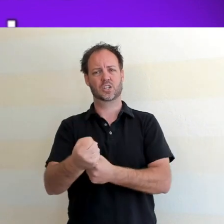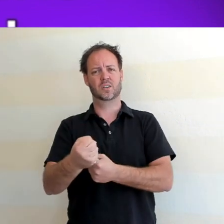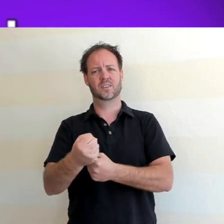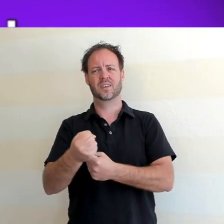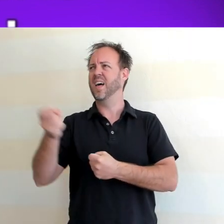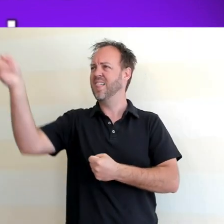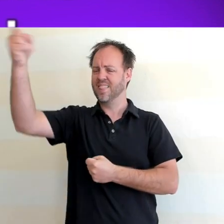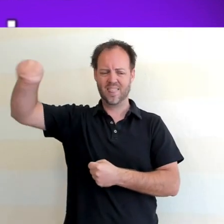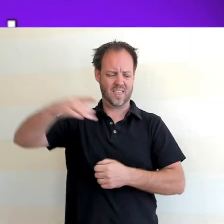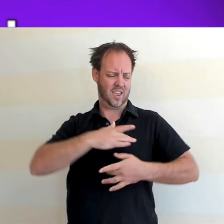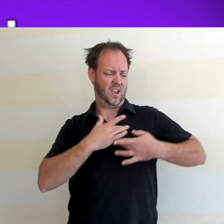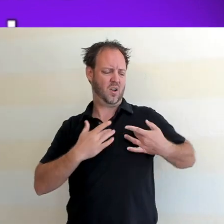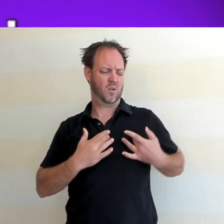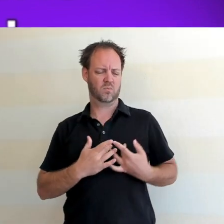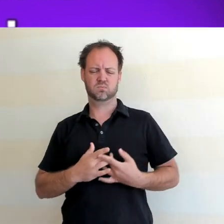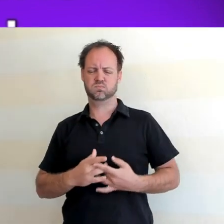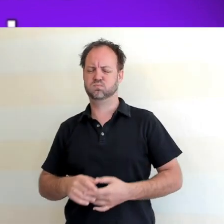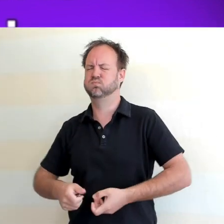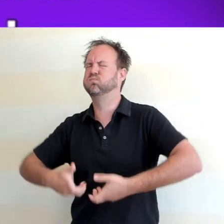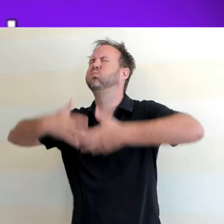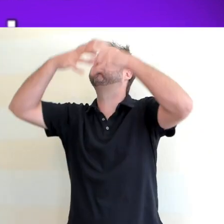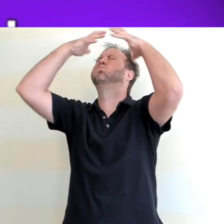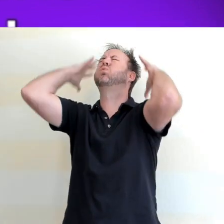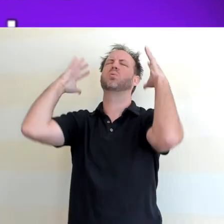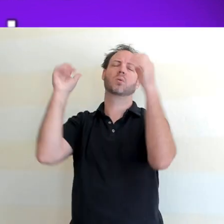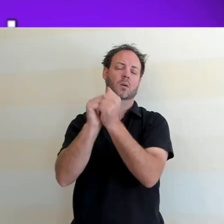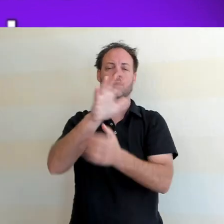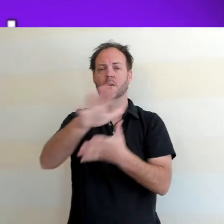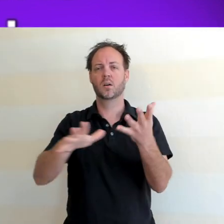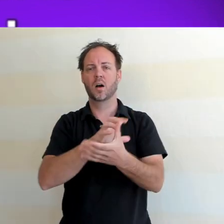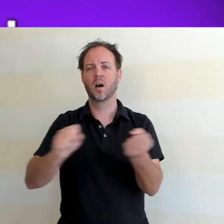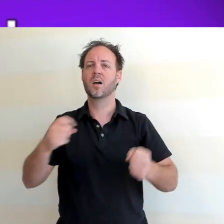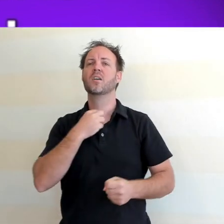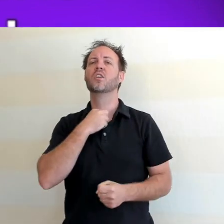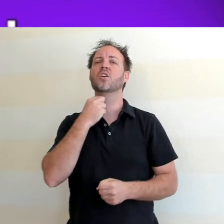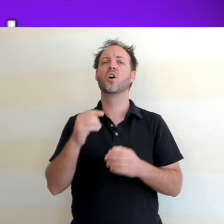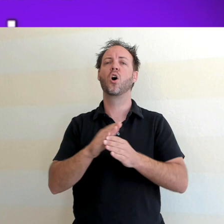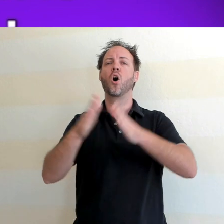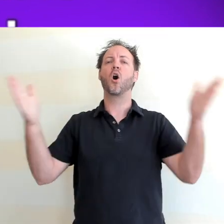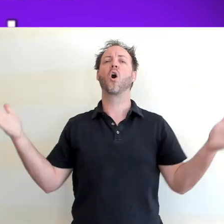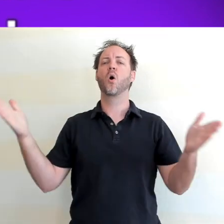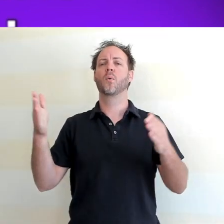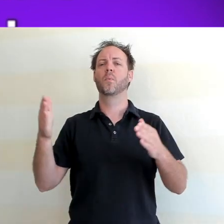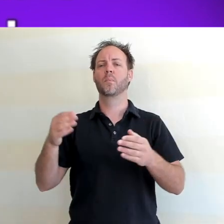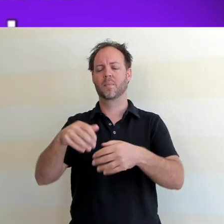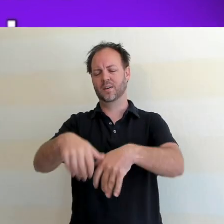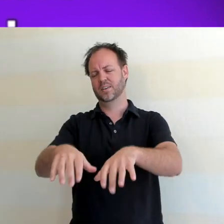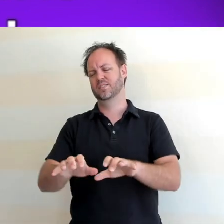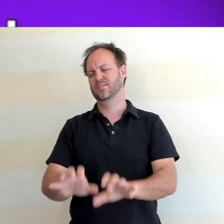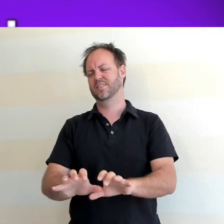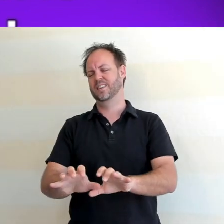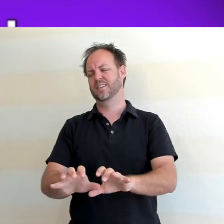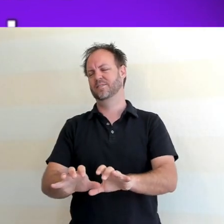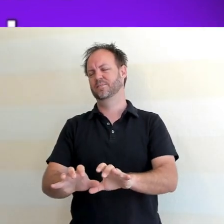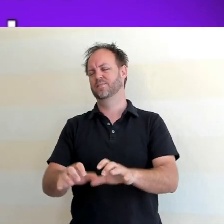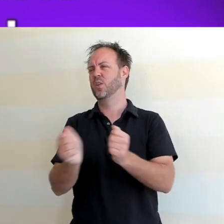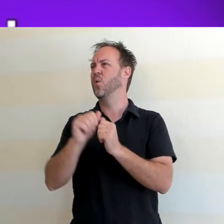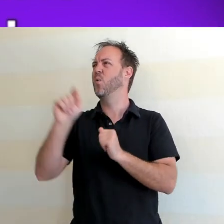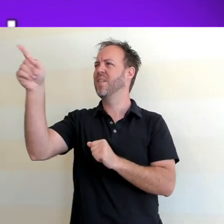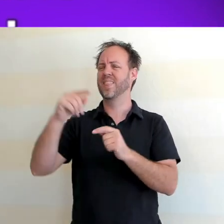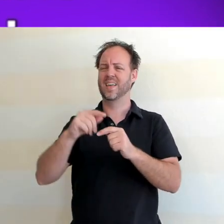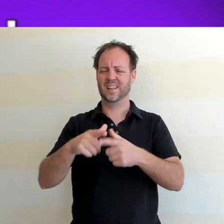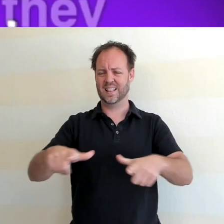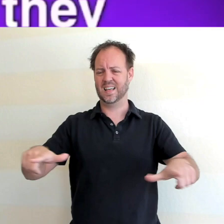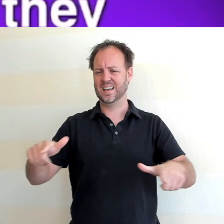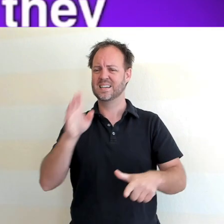trusted. Their hearts are filled with destruction. Their throat is an open grave. With their tongue they